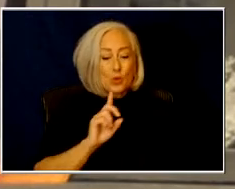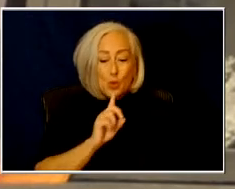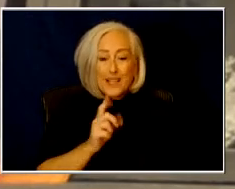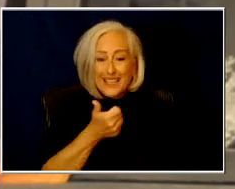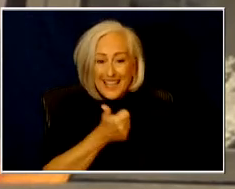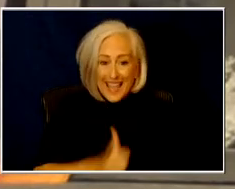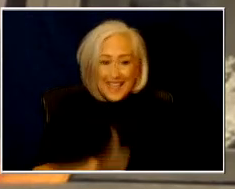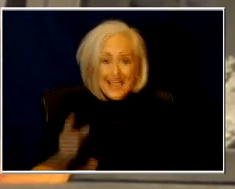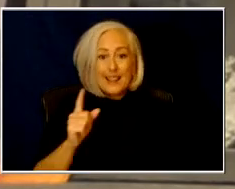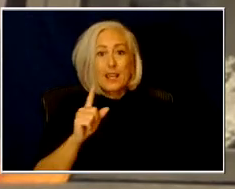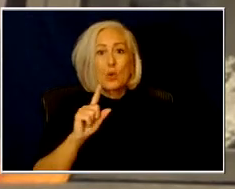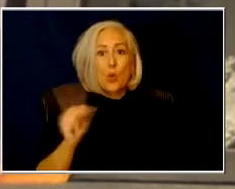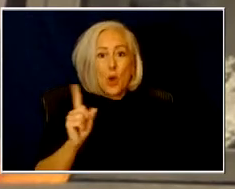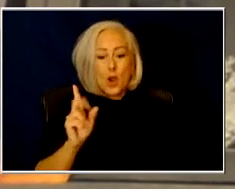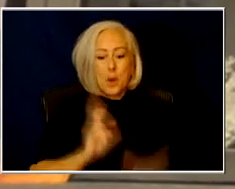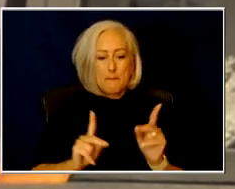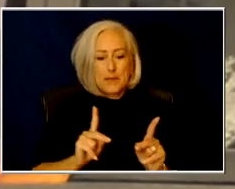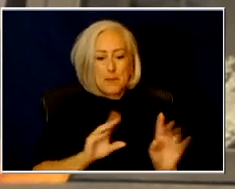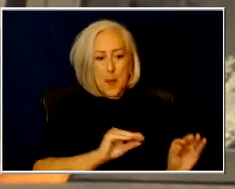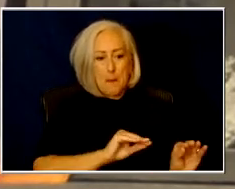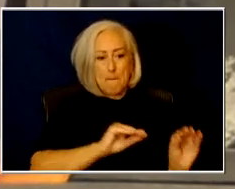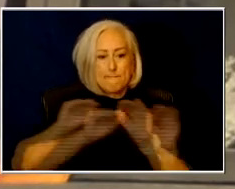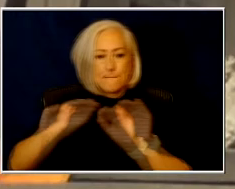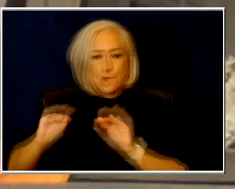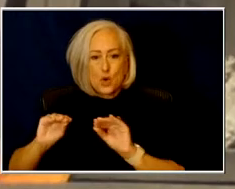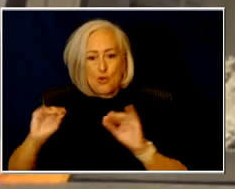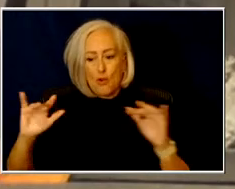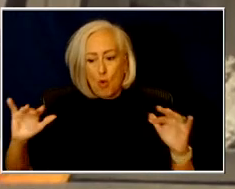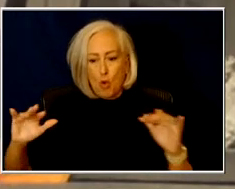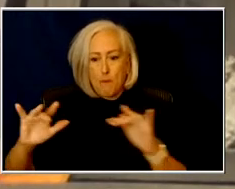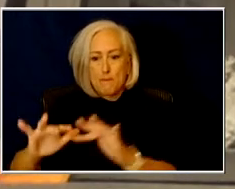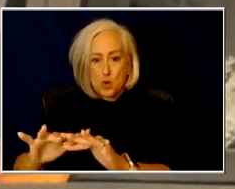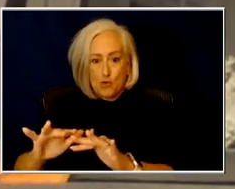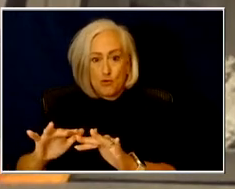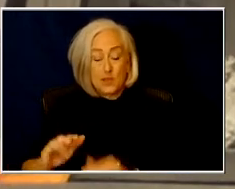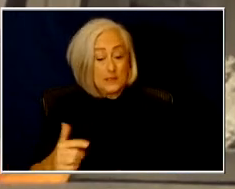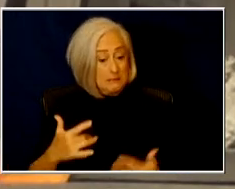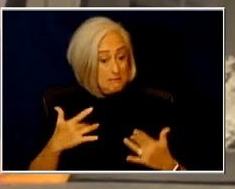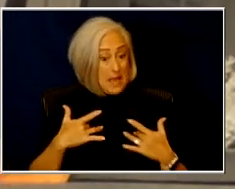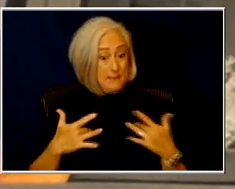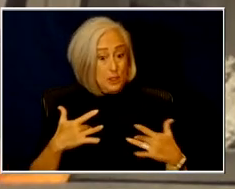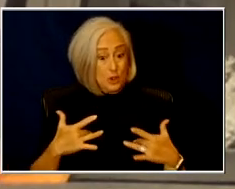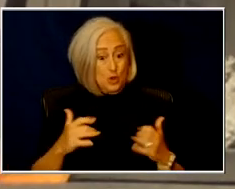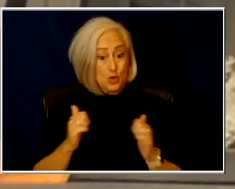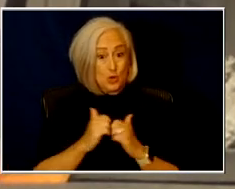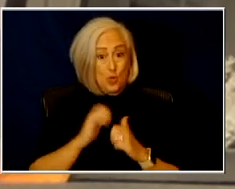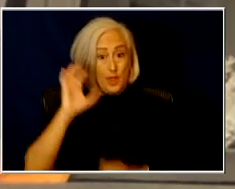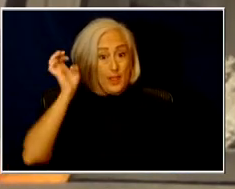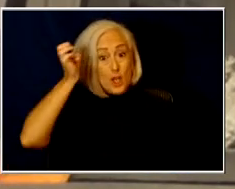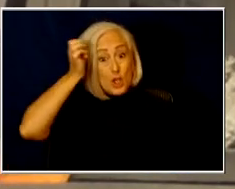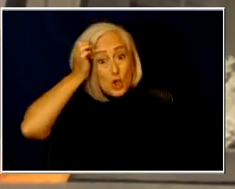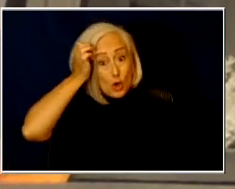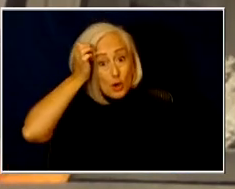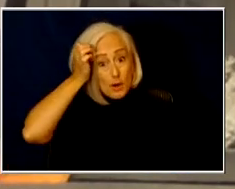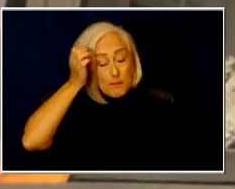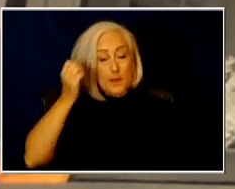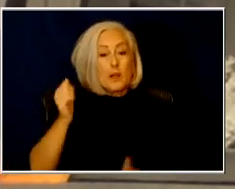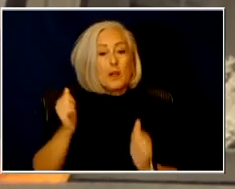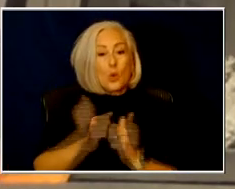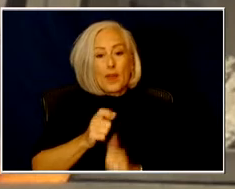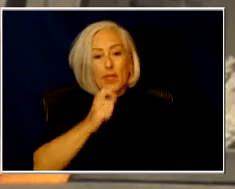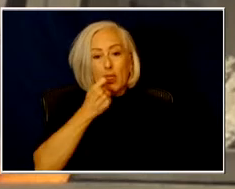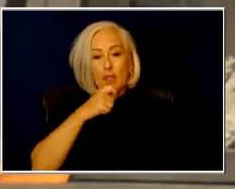people to to move uh I'm concerned about this for Europe with the Ukrainian refugees who already